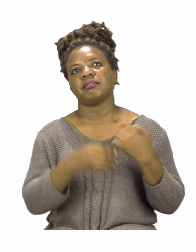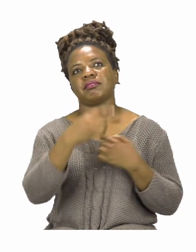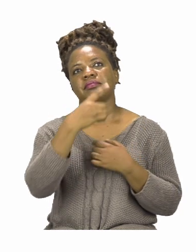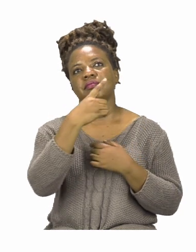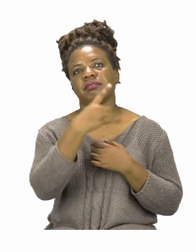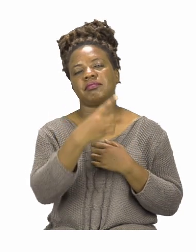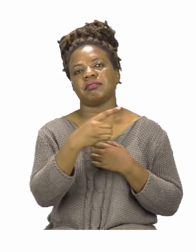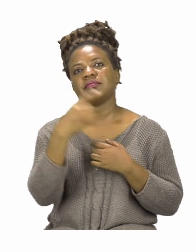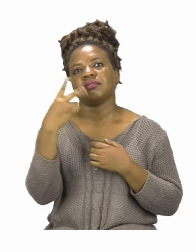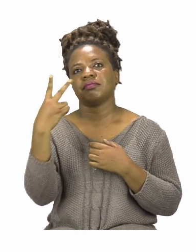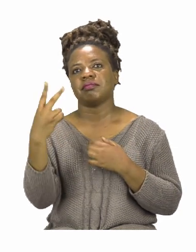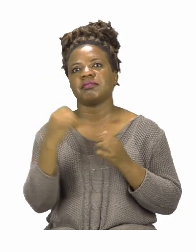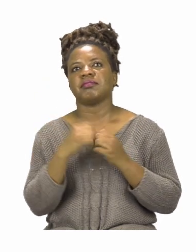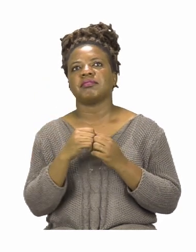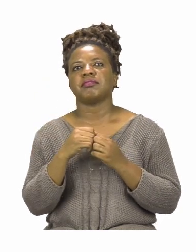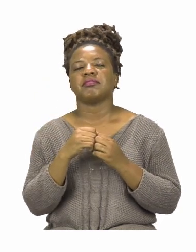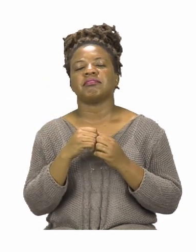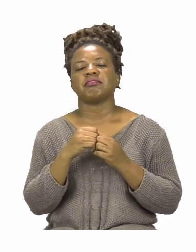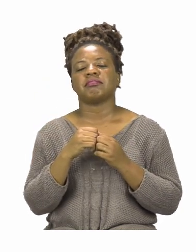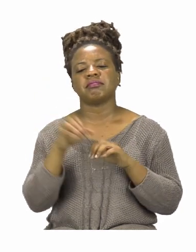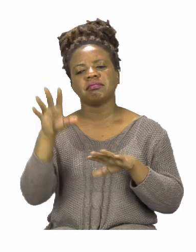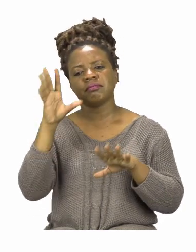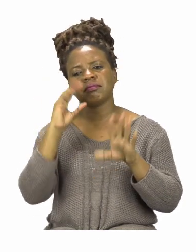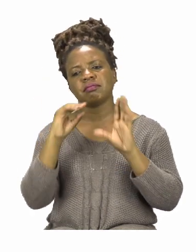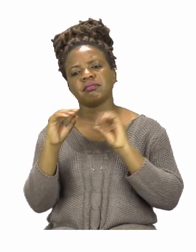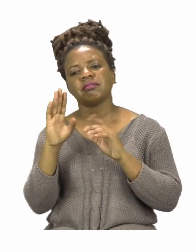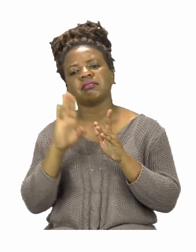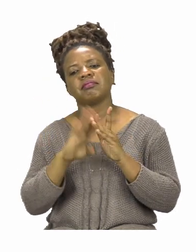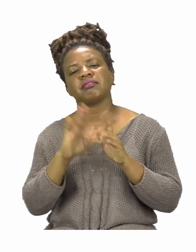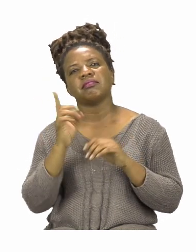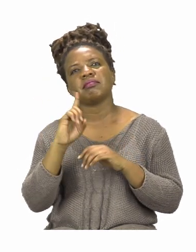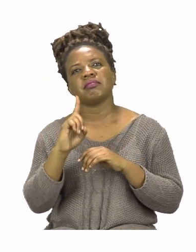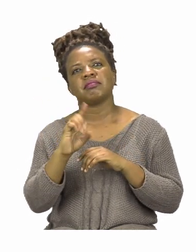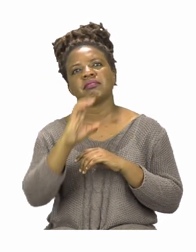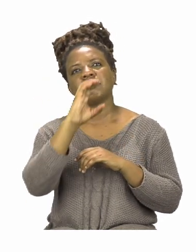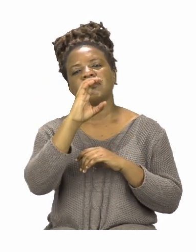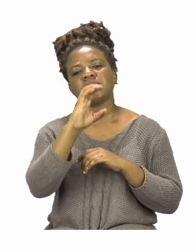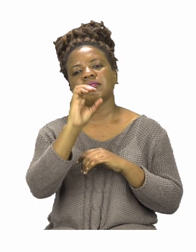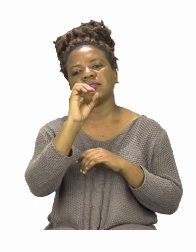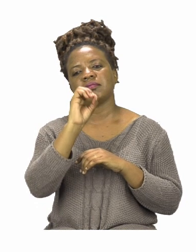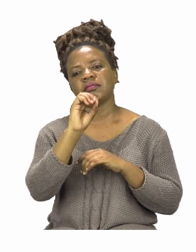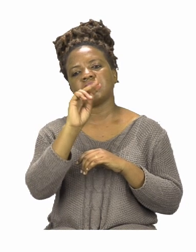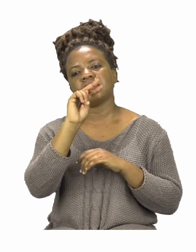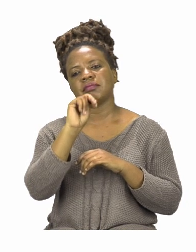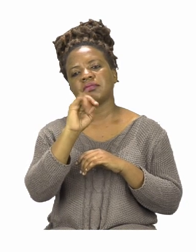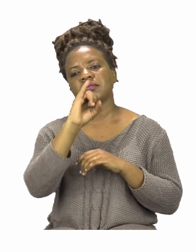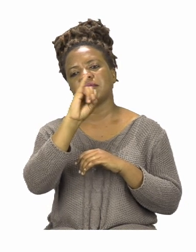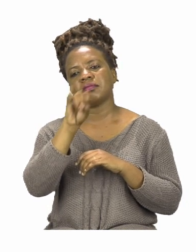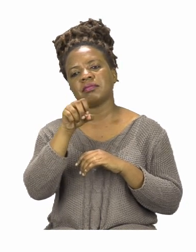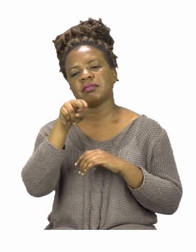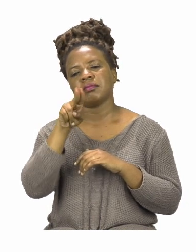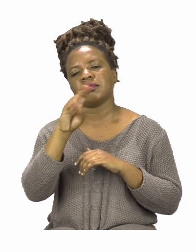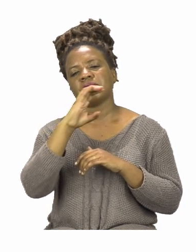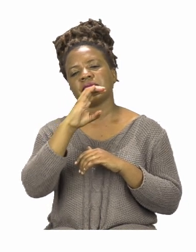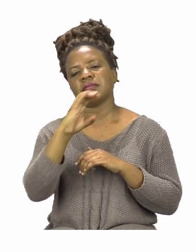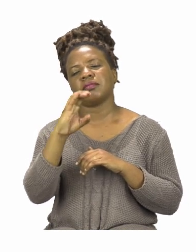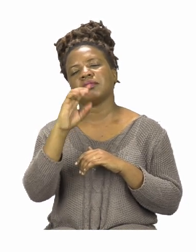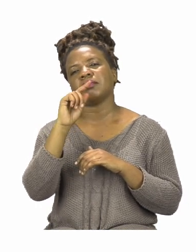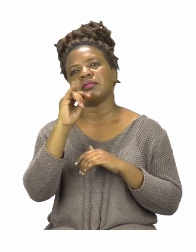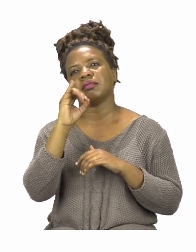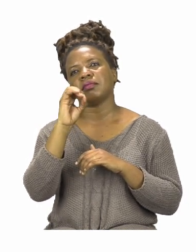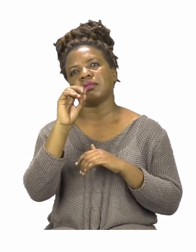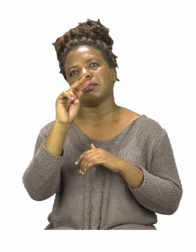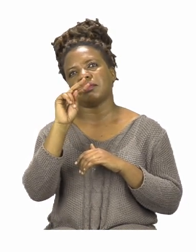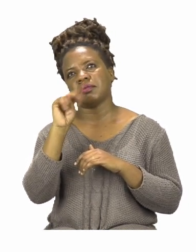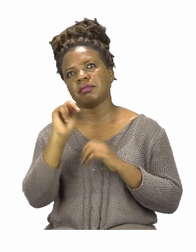doing conjunctions. Now, conjunctions are words that we use to combine two sentences to